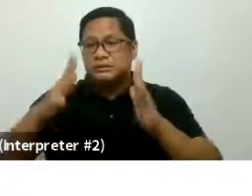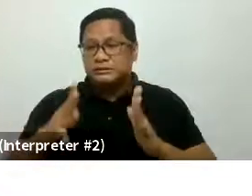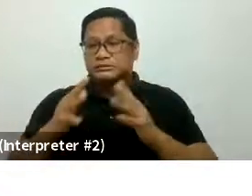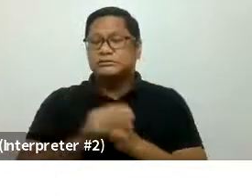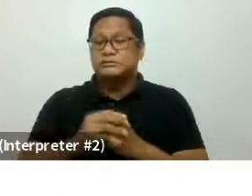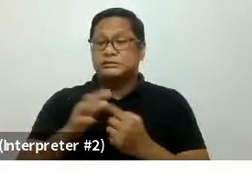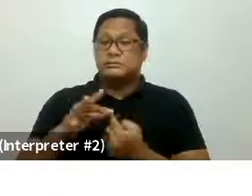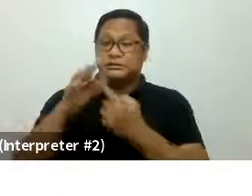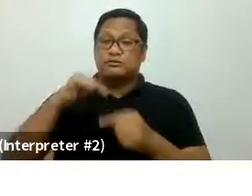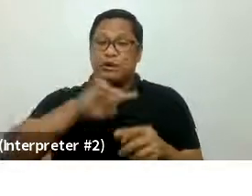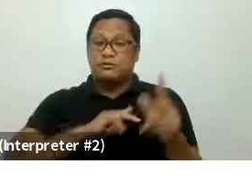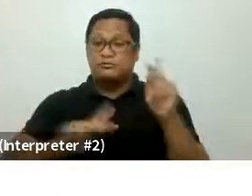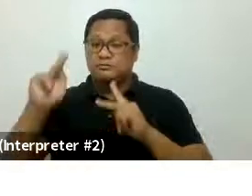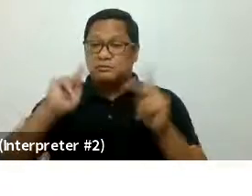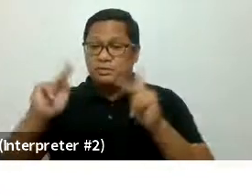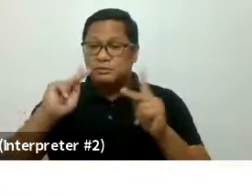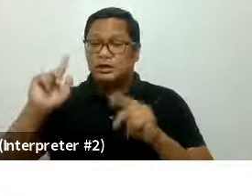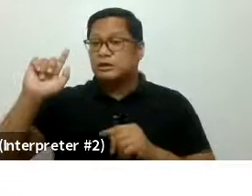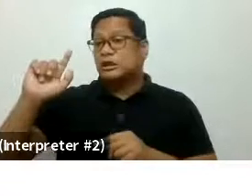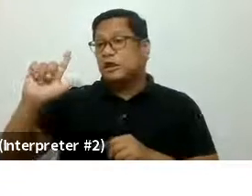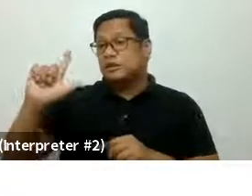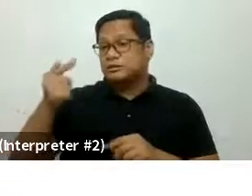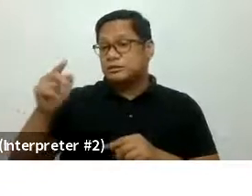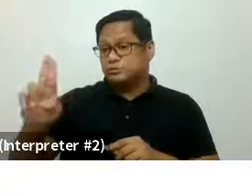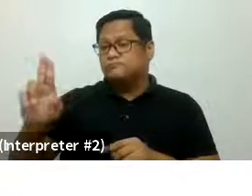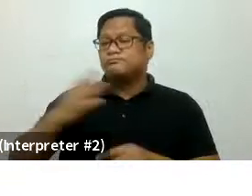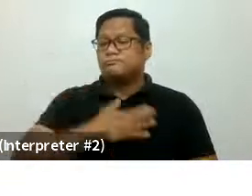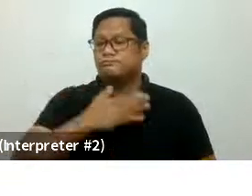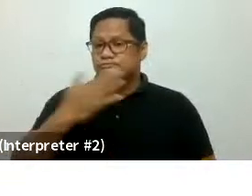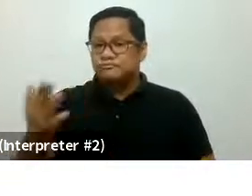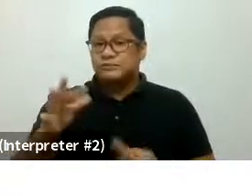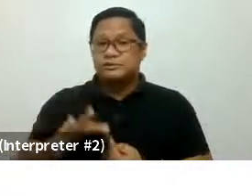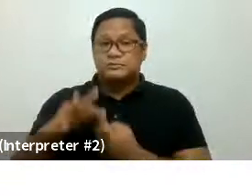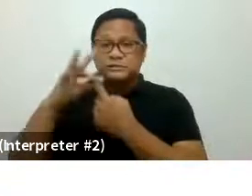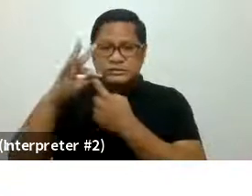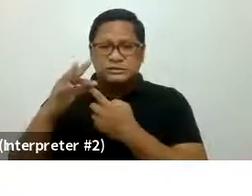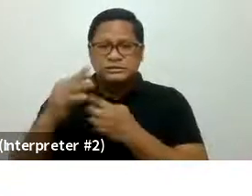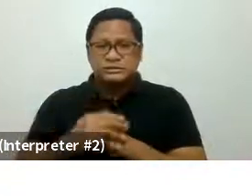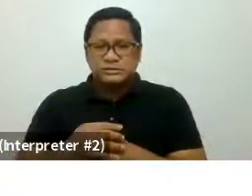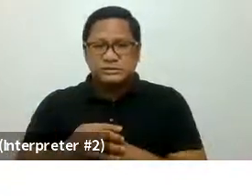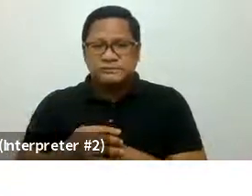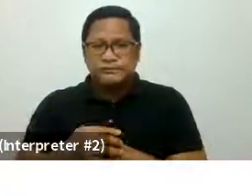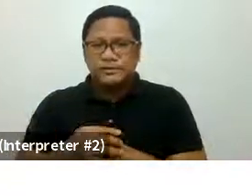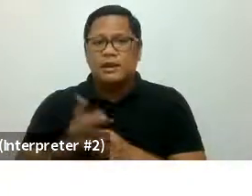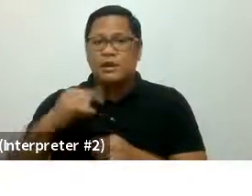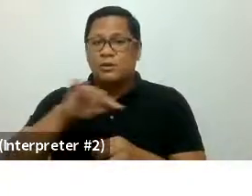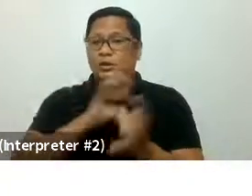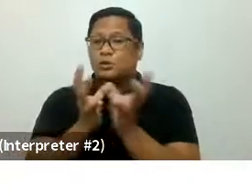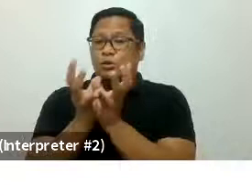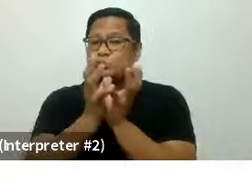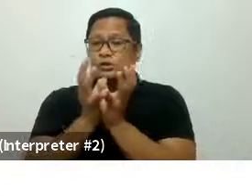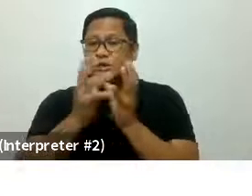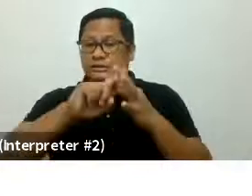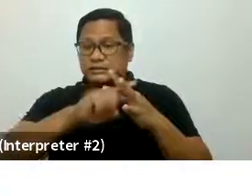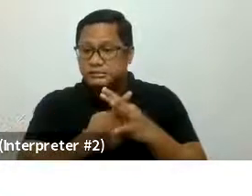civil society. The local government commitment, especially we are devolved. The community engagement, the health